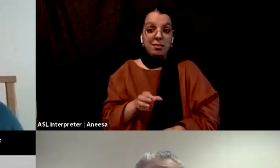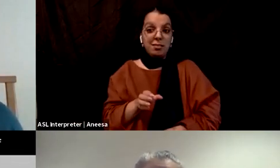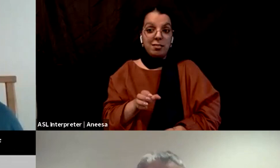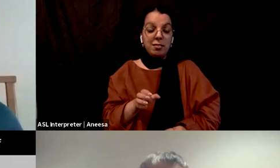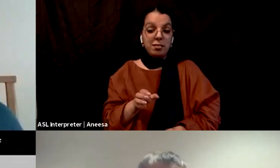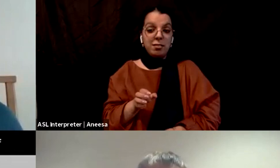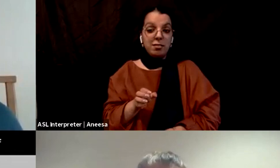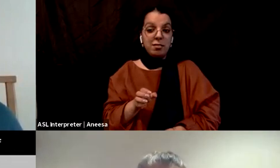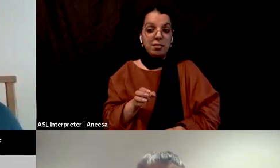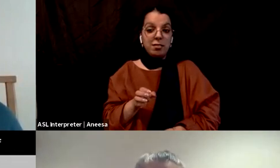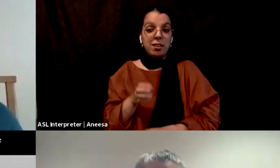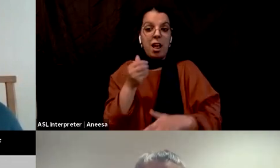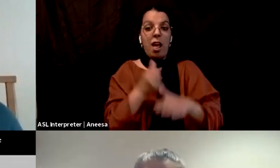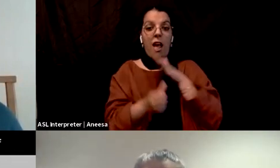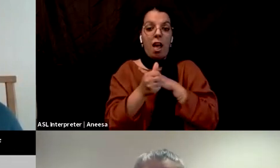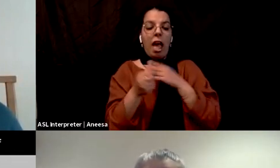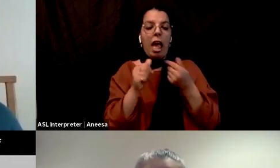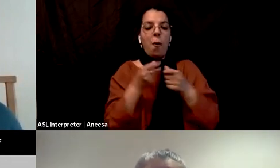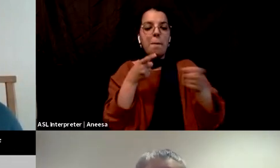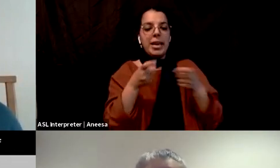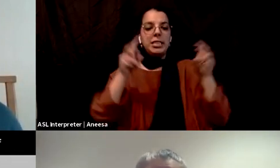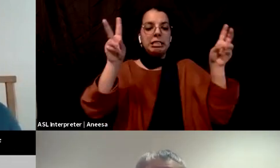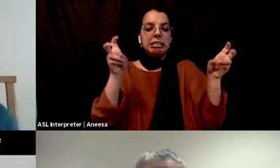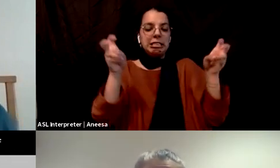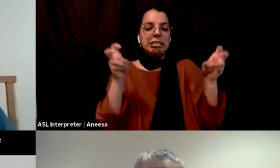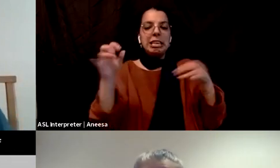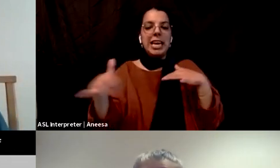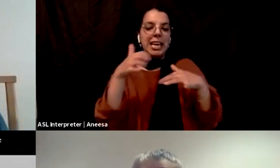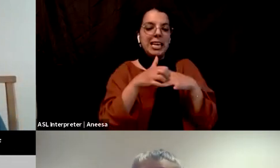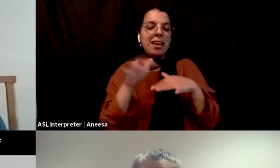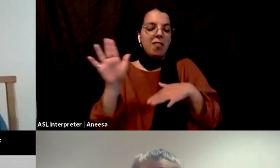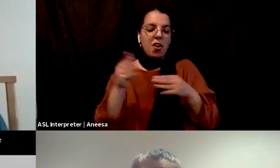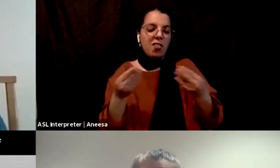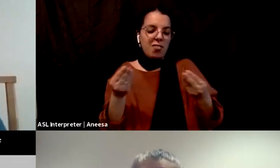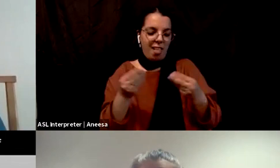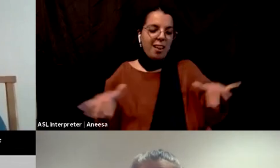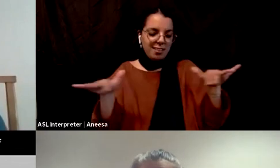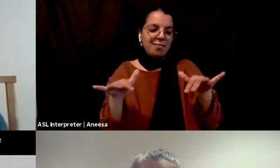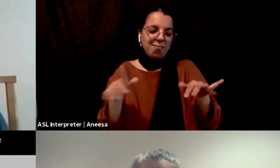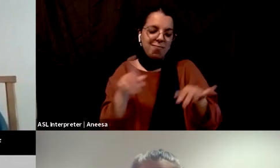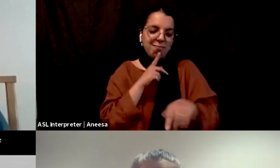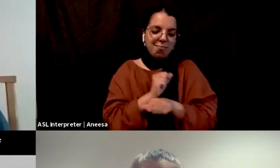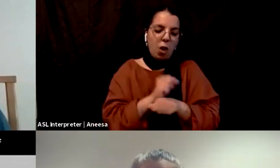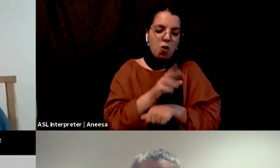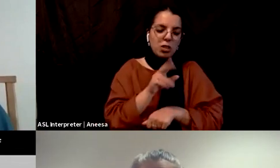of, you know, Indian lands or reserve lands. And so, you know, back in the